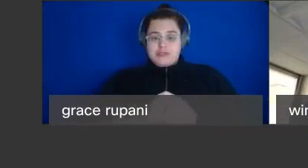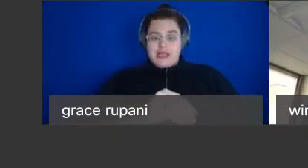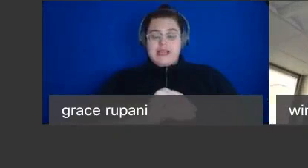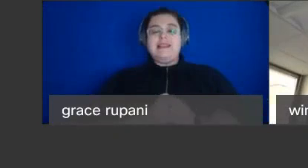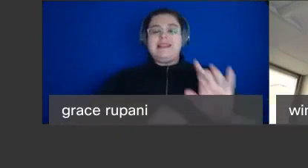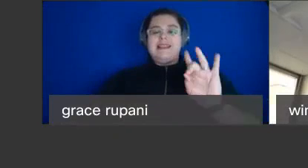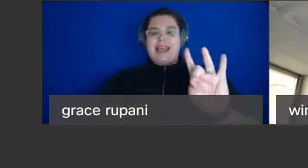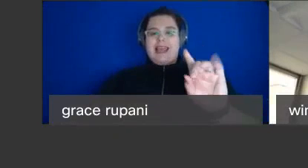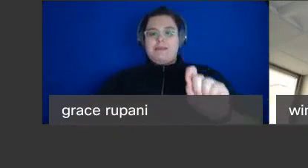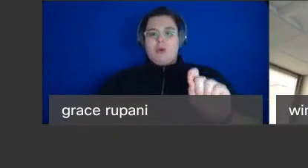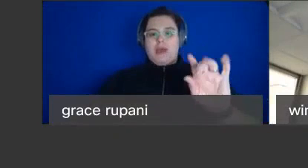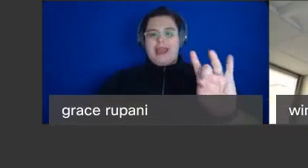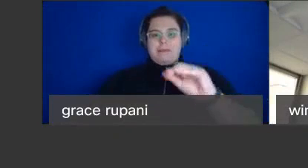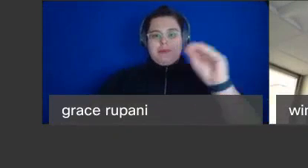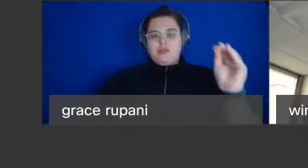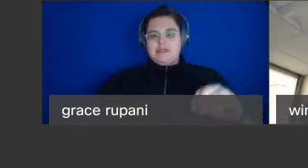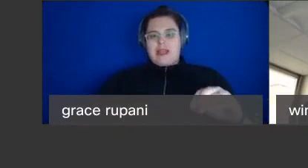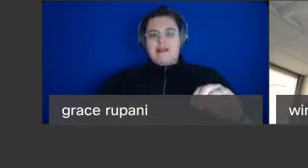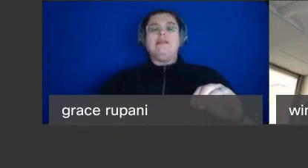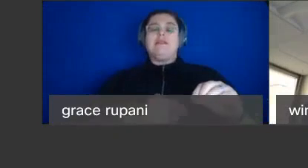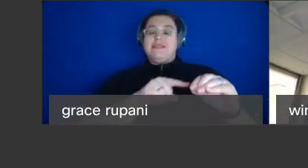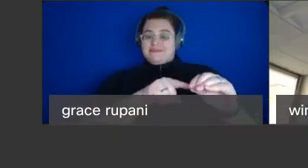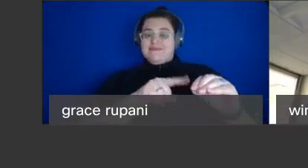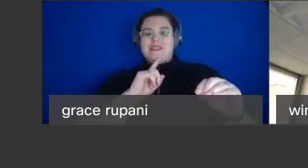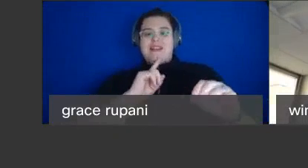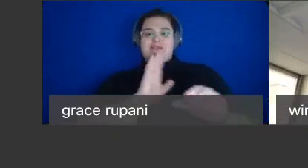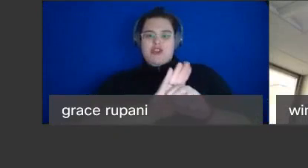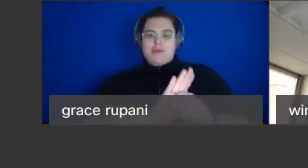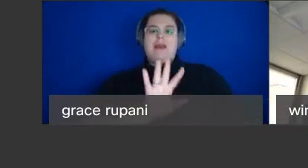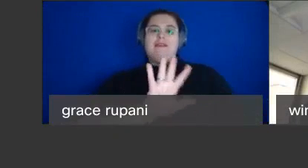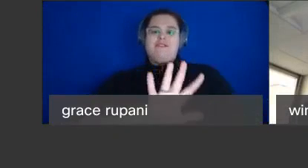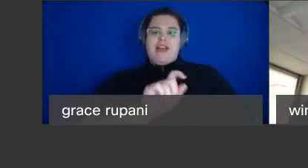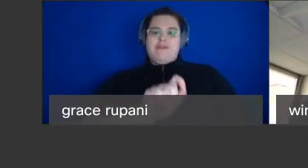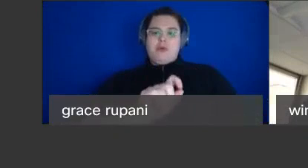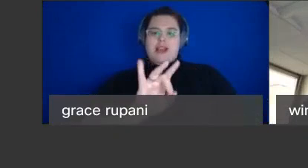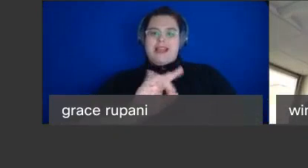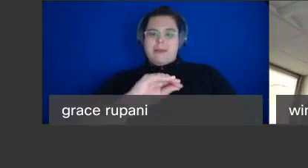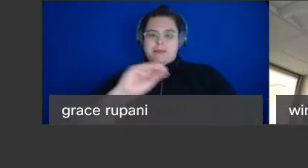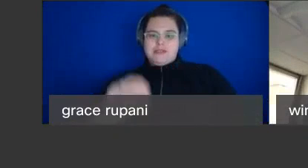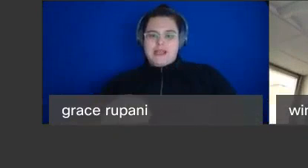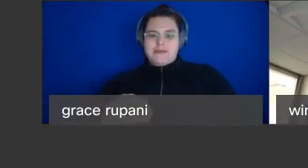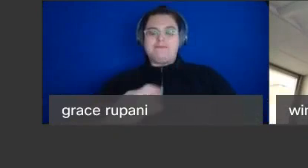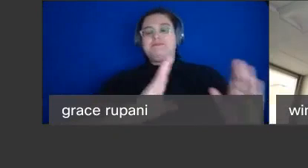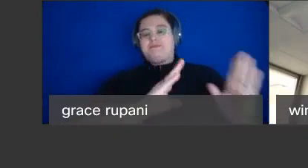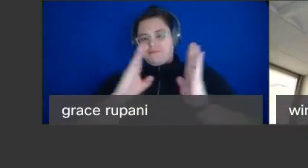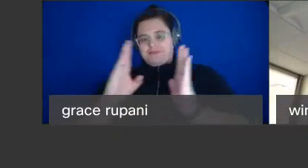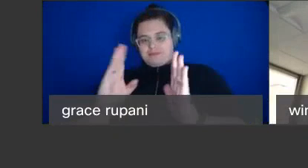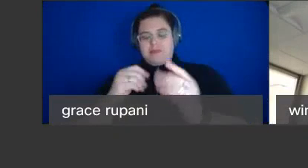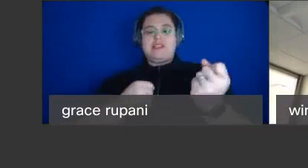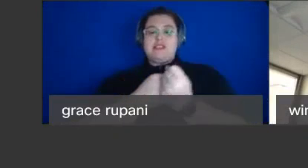8.8% with a confirmation of 5.8% of those. Supported living, we have a